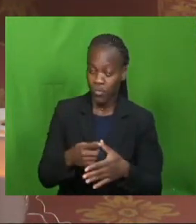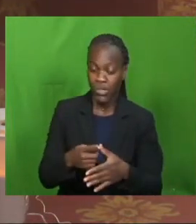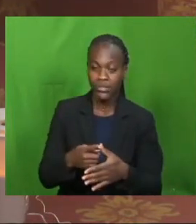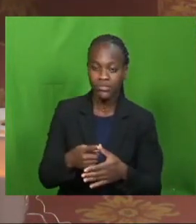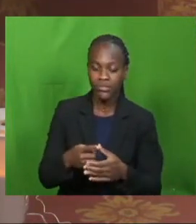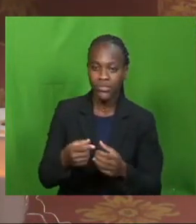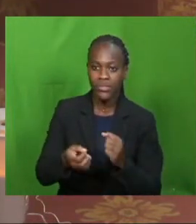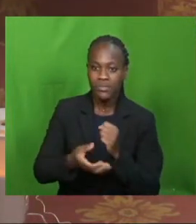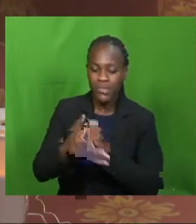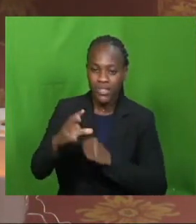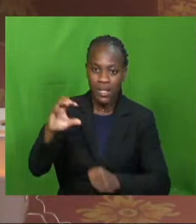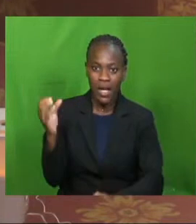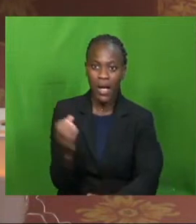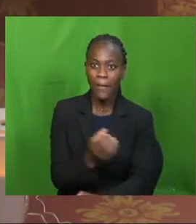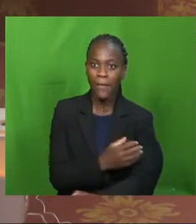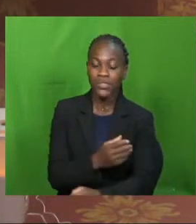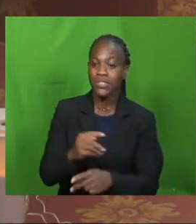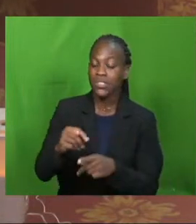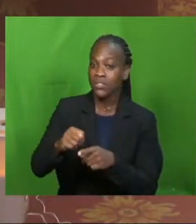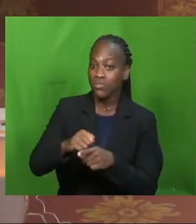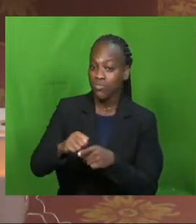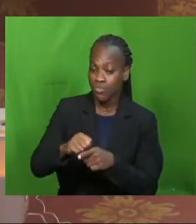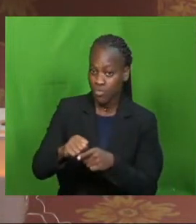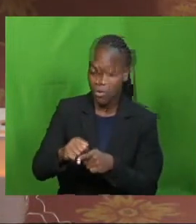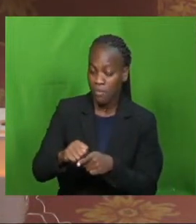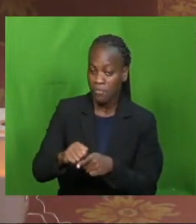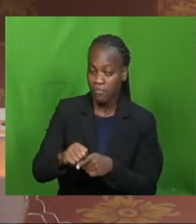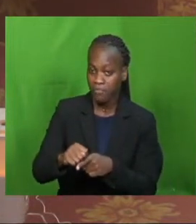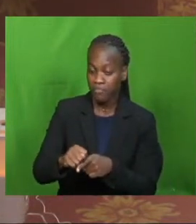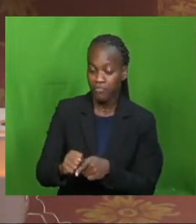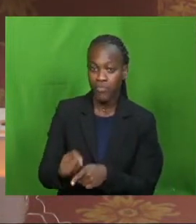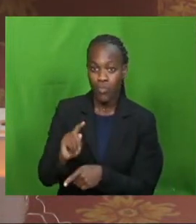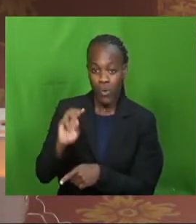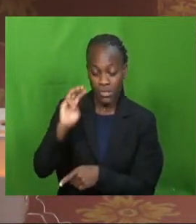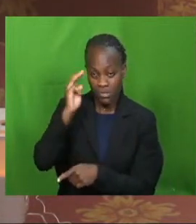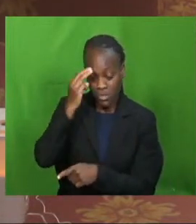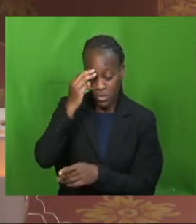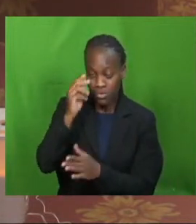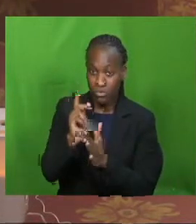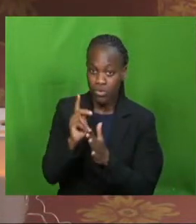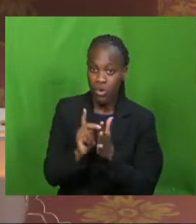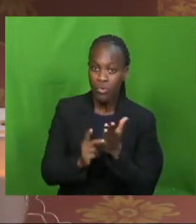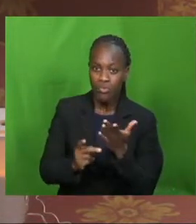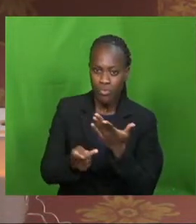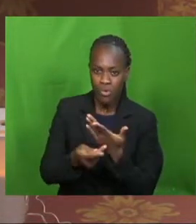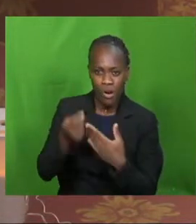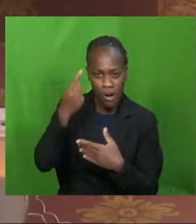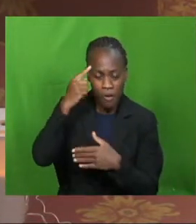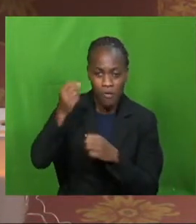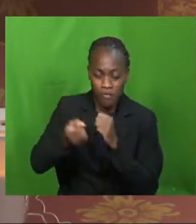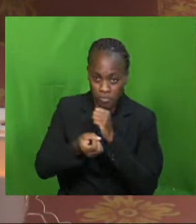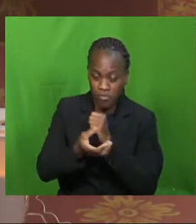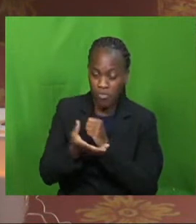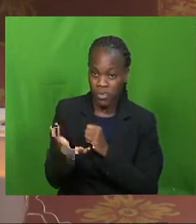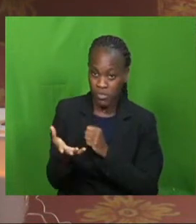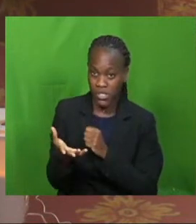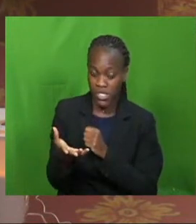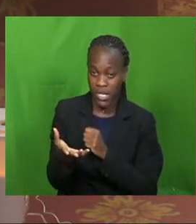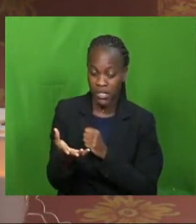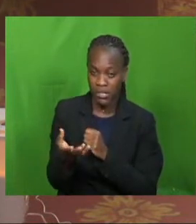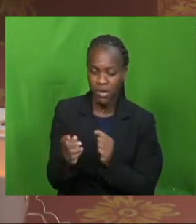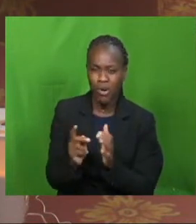Capacity Enhancement Program. It is one of the ministry's support programs for the media sector. The program is